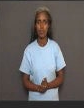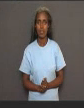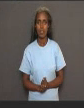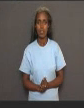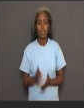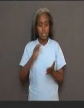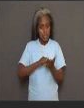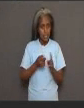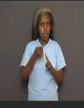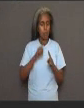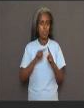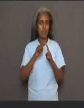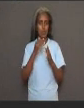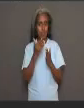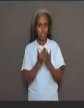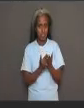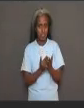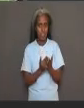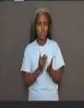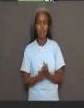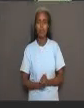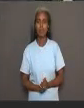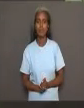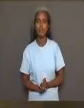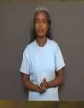Let's get back to our lesson.